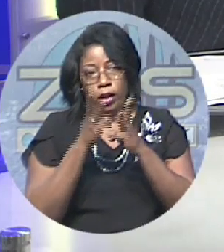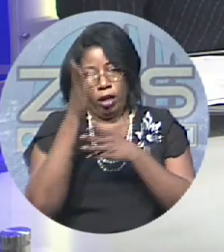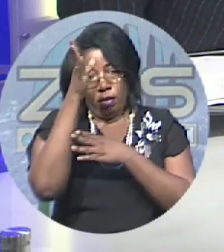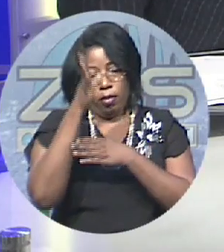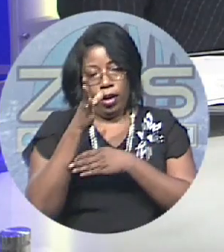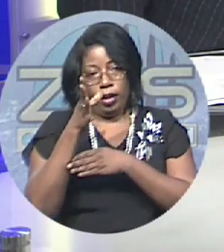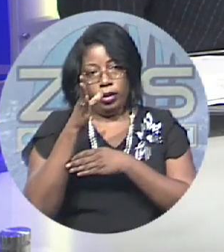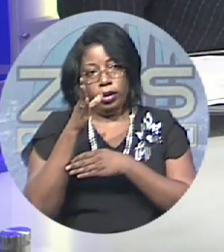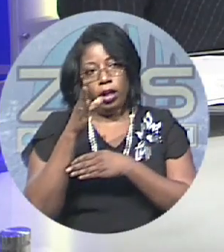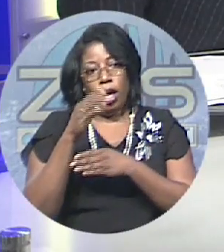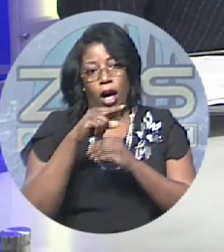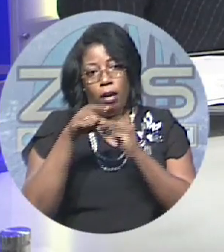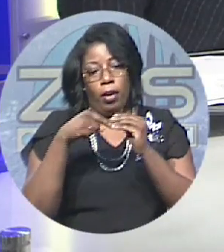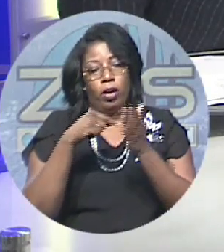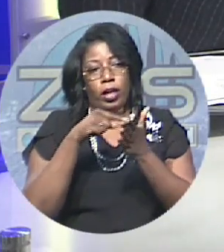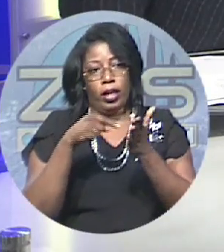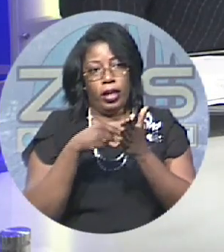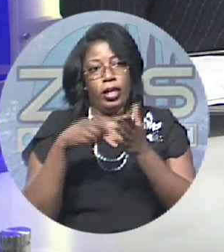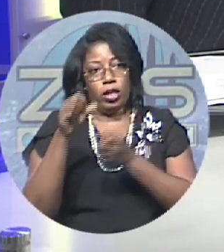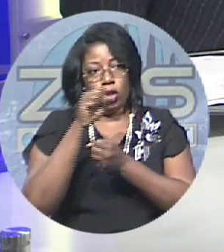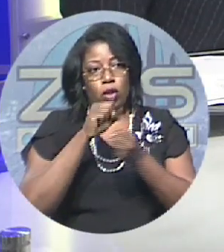the weirdness of Joaquin.